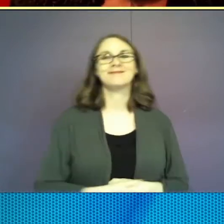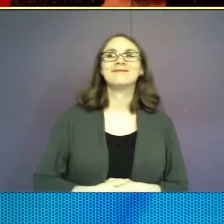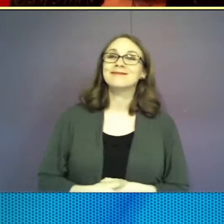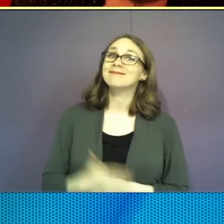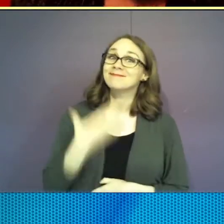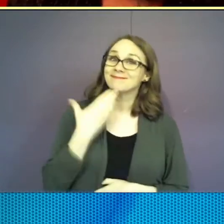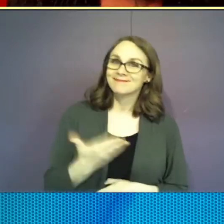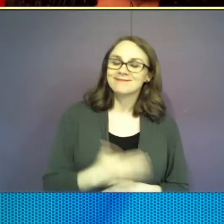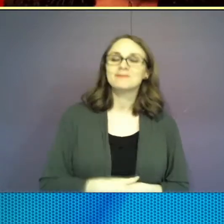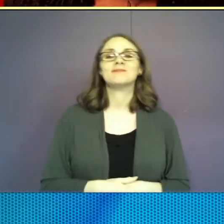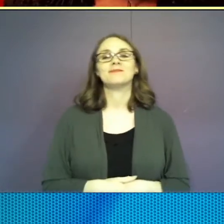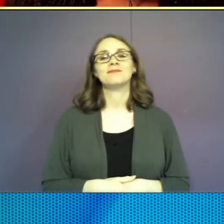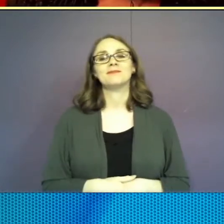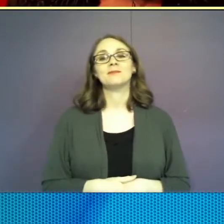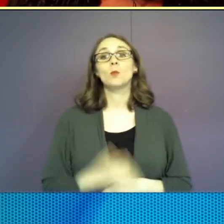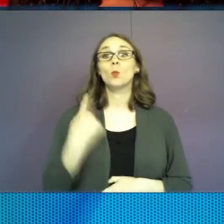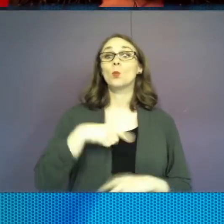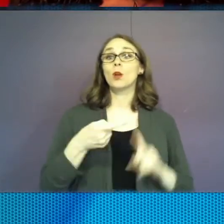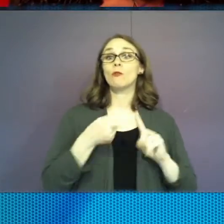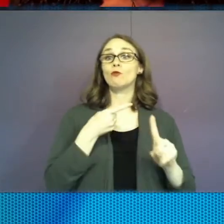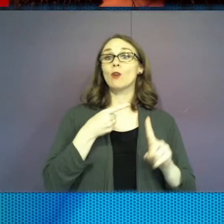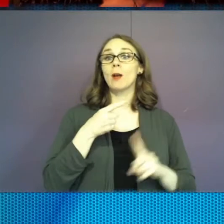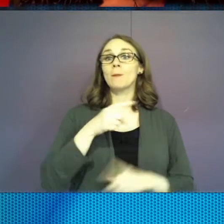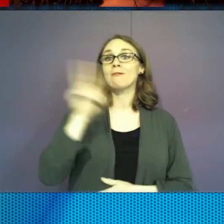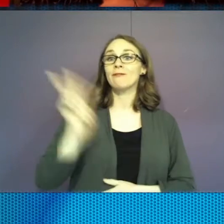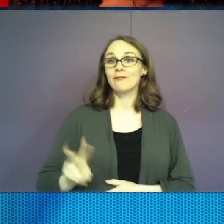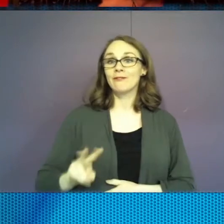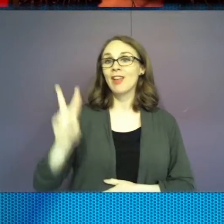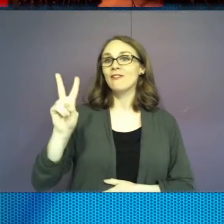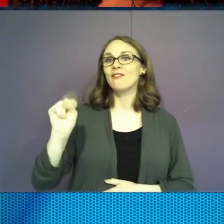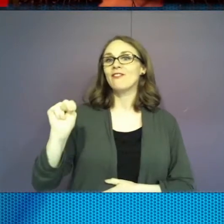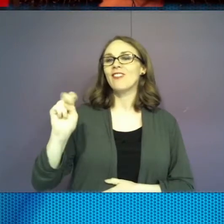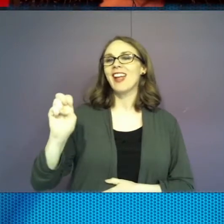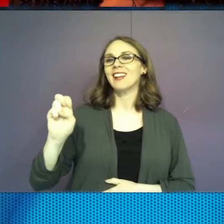you. We are from Venezuela.